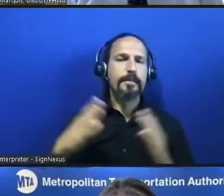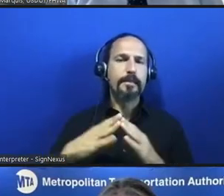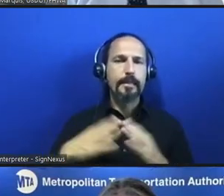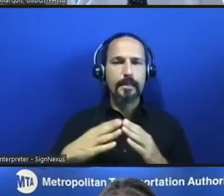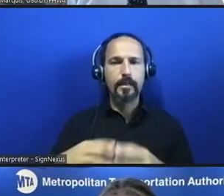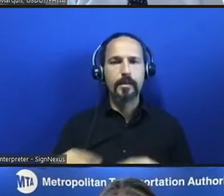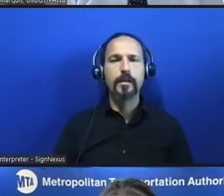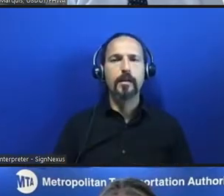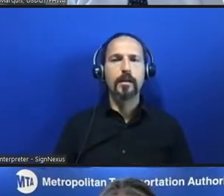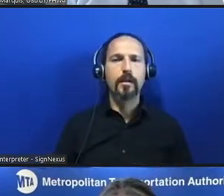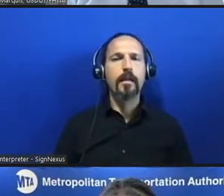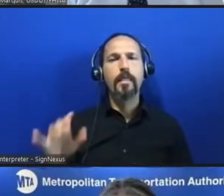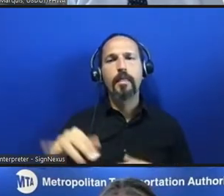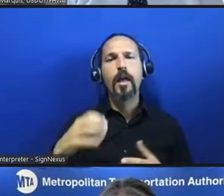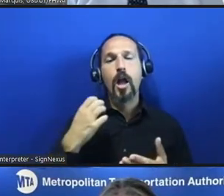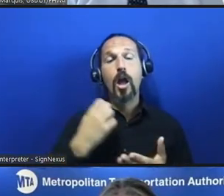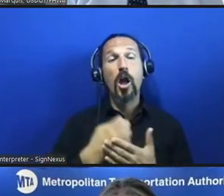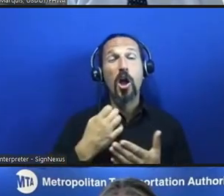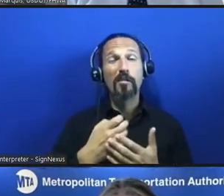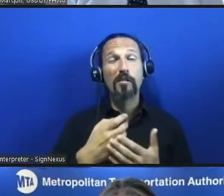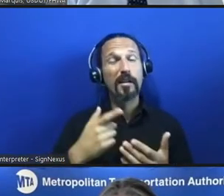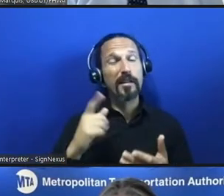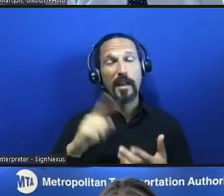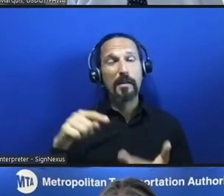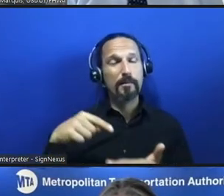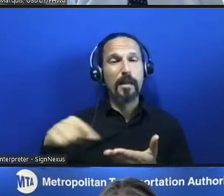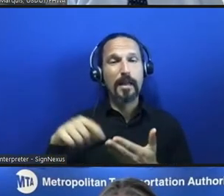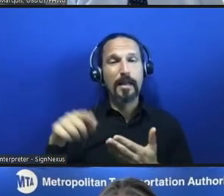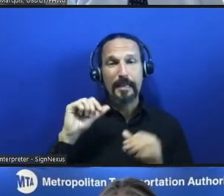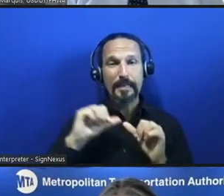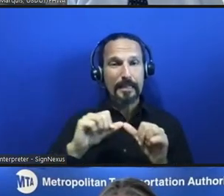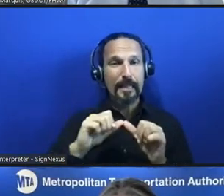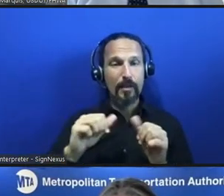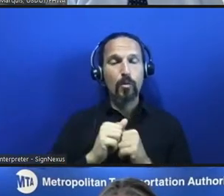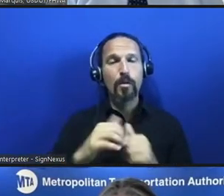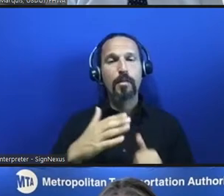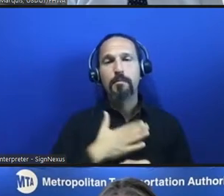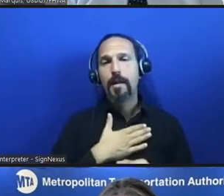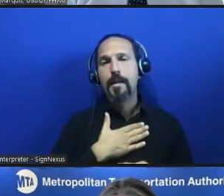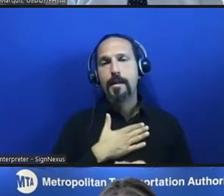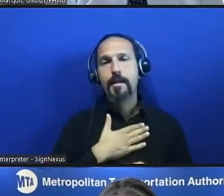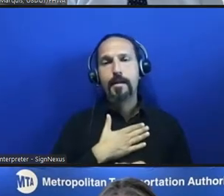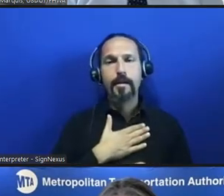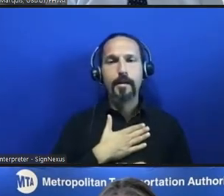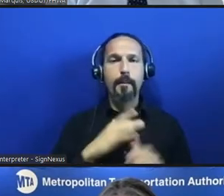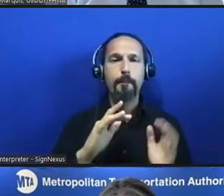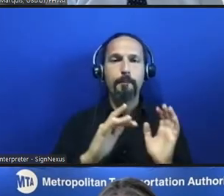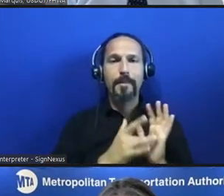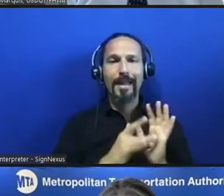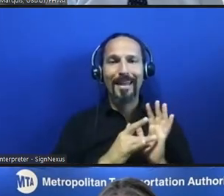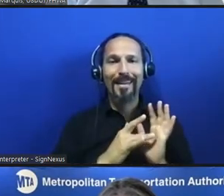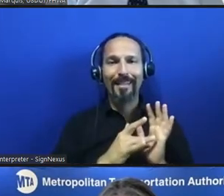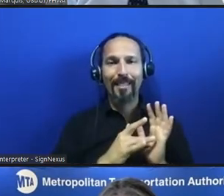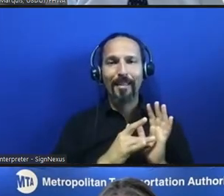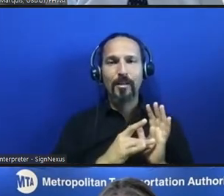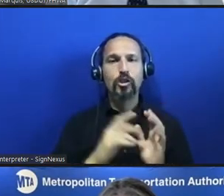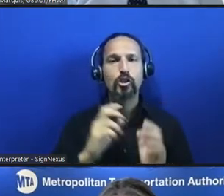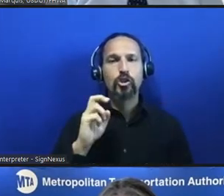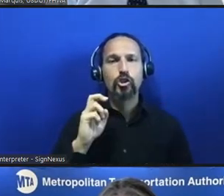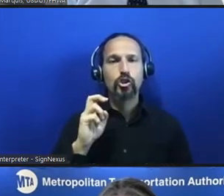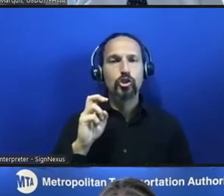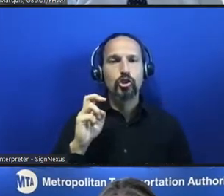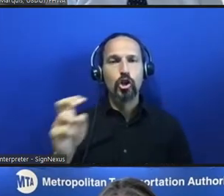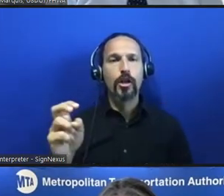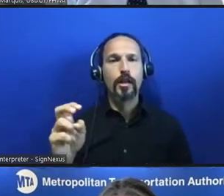it will be an economic hardship for me to continue with my medical Journey